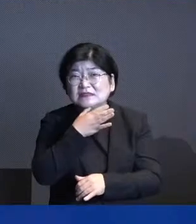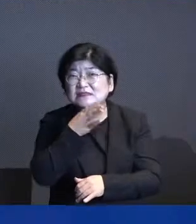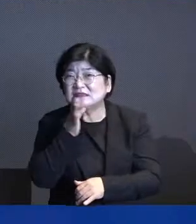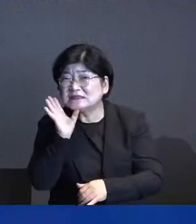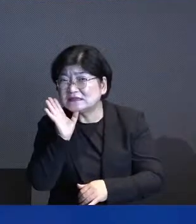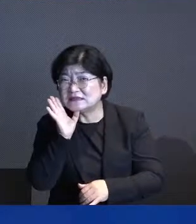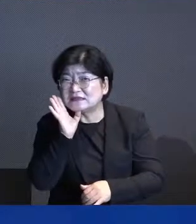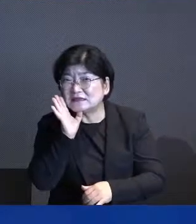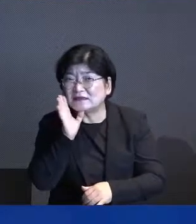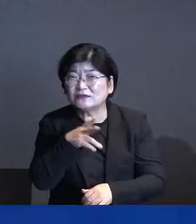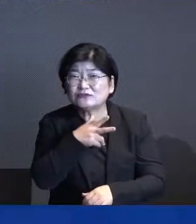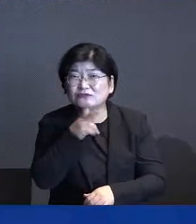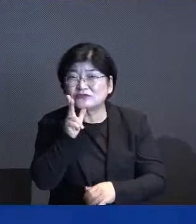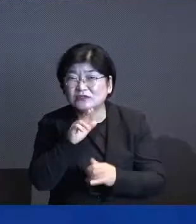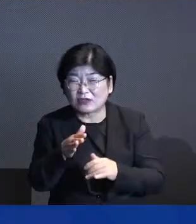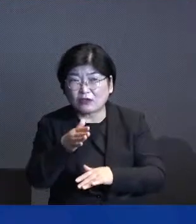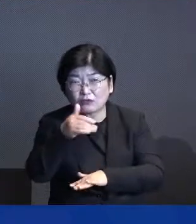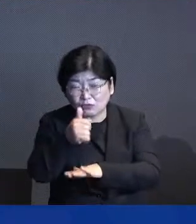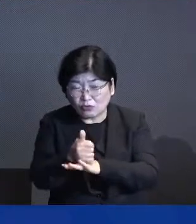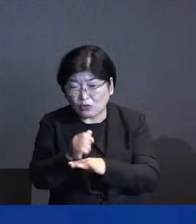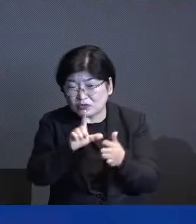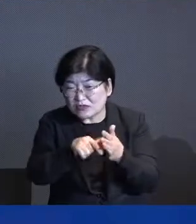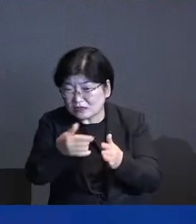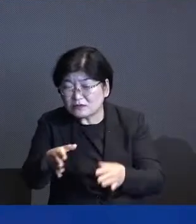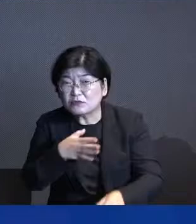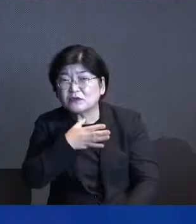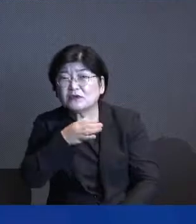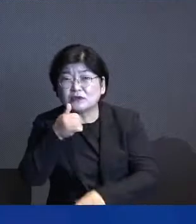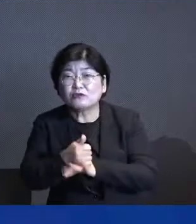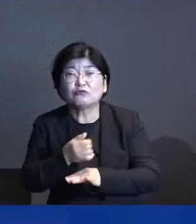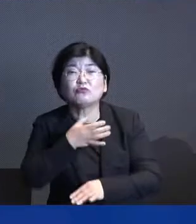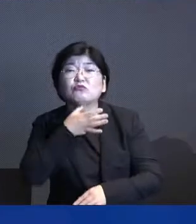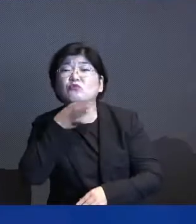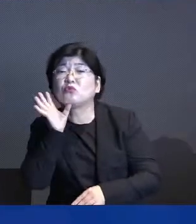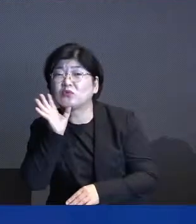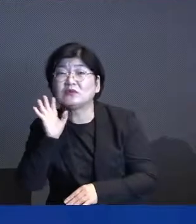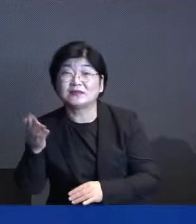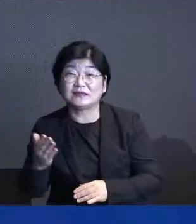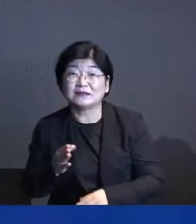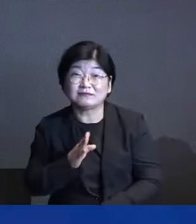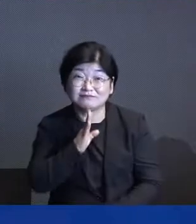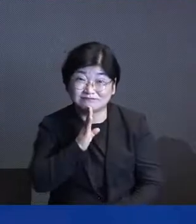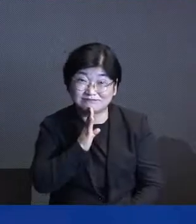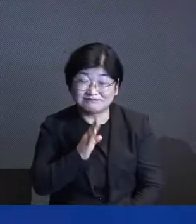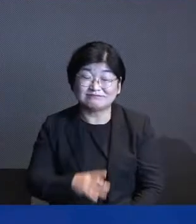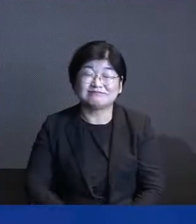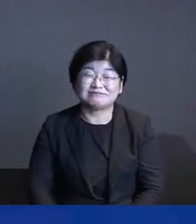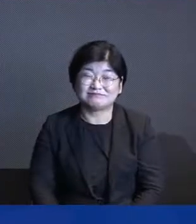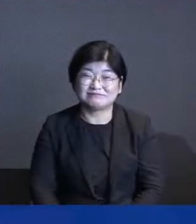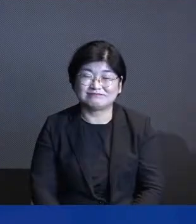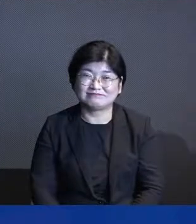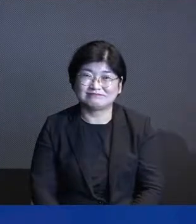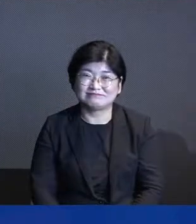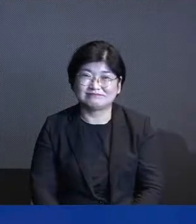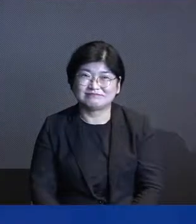adults when we add some wisdom, at least for some women.